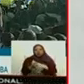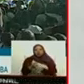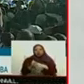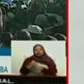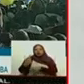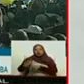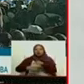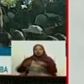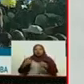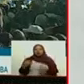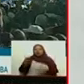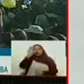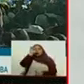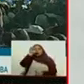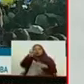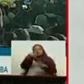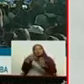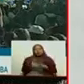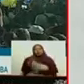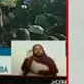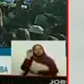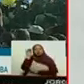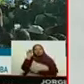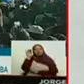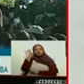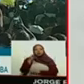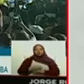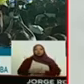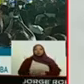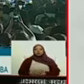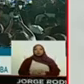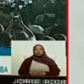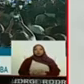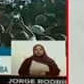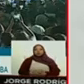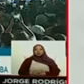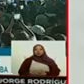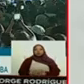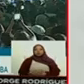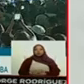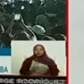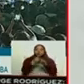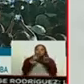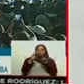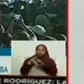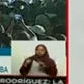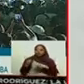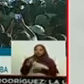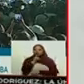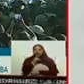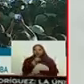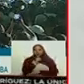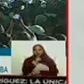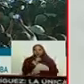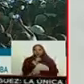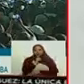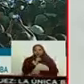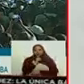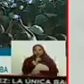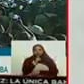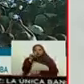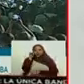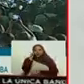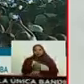on the Venezuelan people, thinking they could do the same thing that they did during the dirty war to Uruguay and Paraguay and Argentina